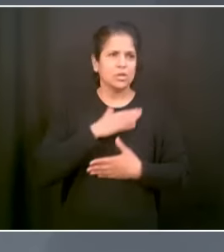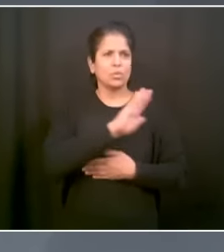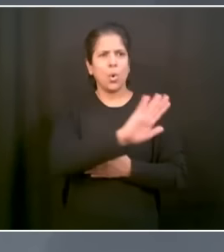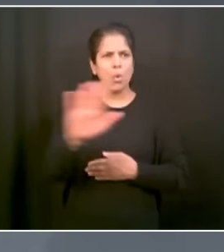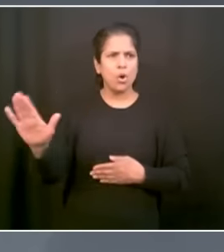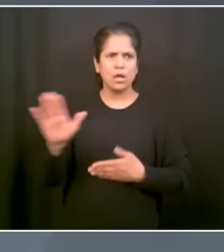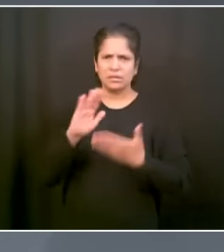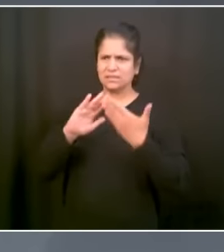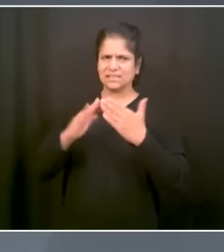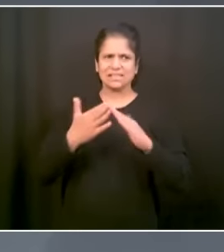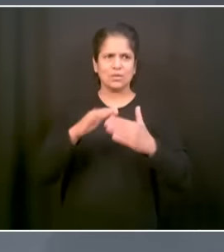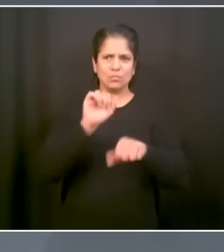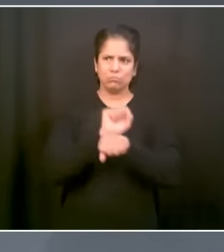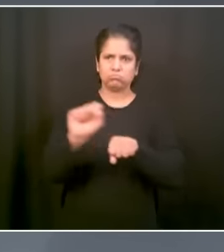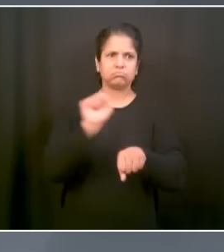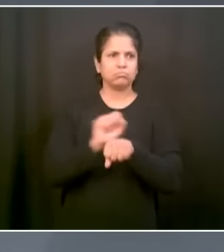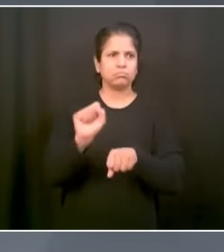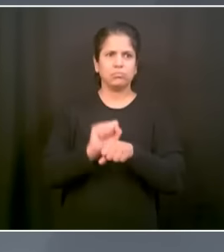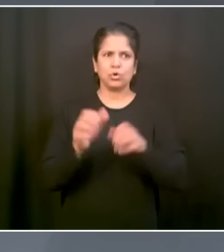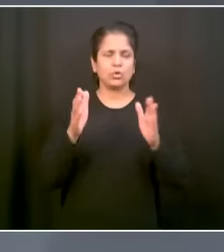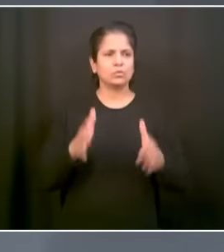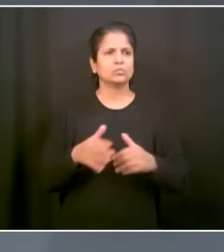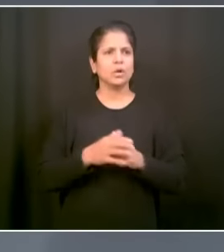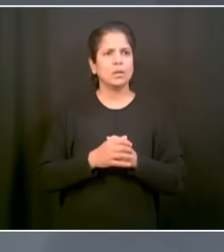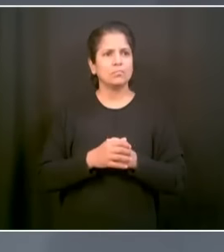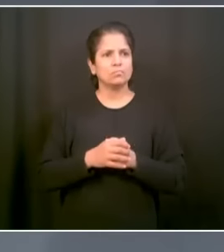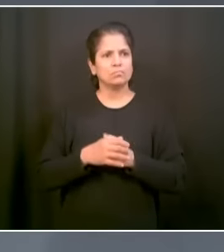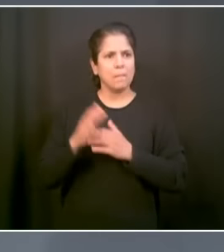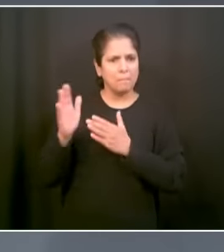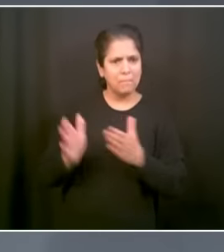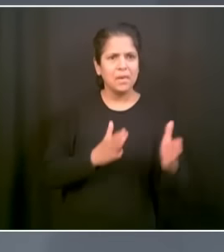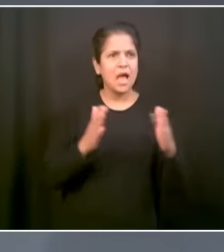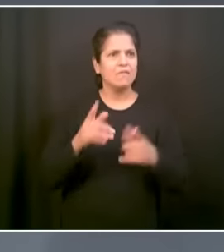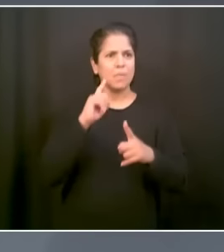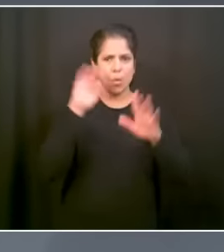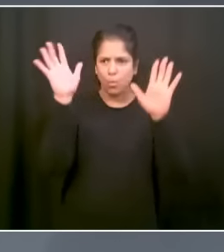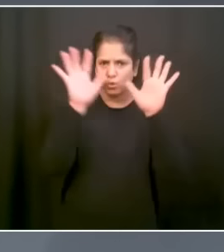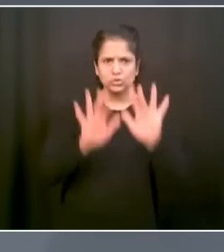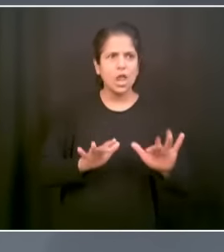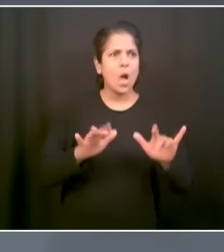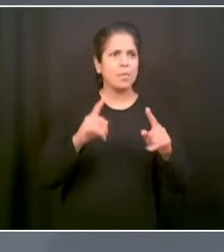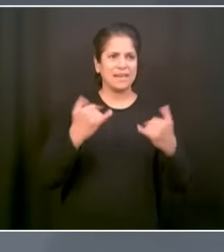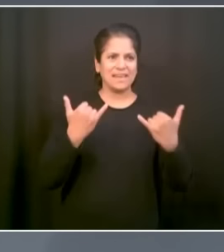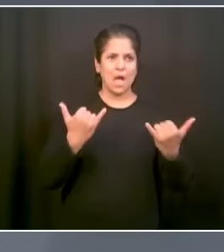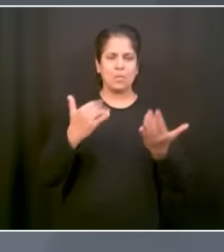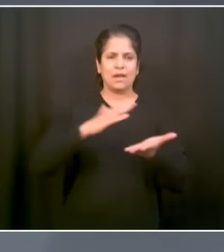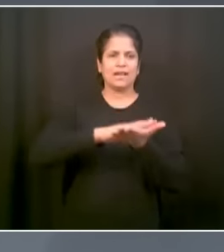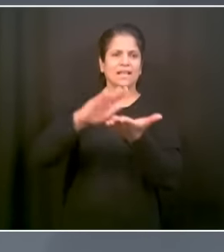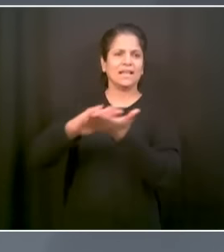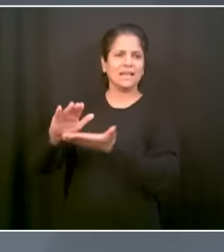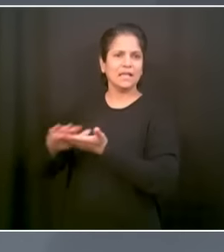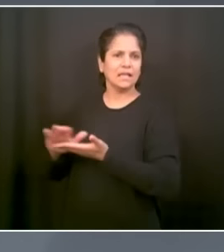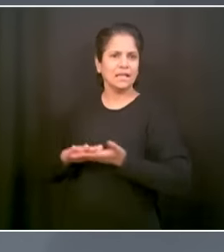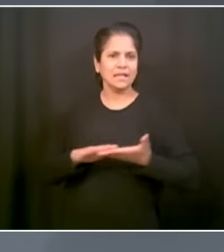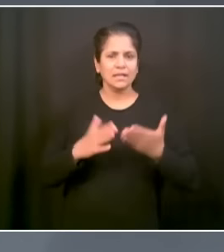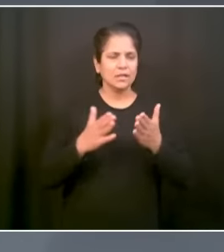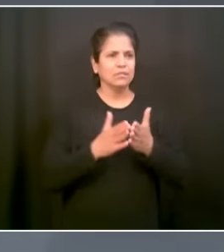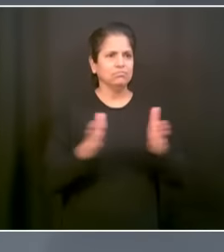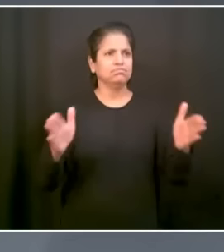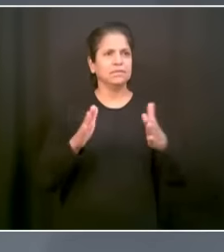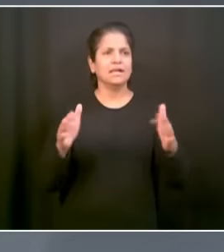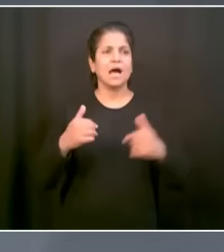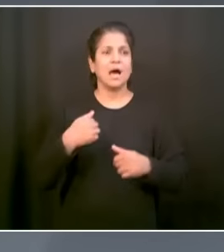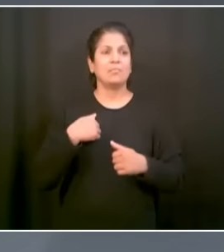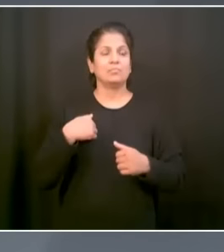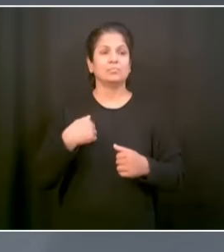few days, both in preparation, both in the moment, and now in the continuing cold front. And I think one thing that has complicated